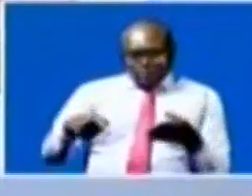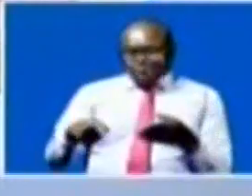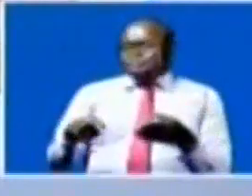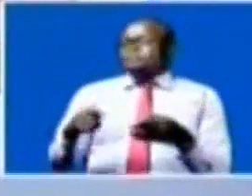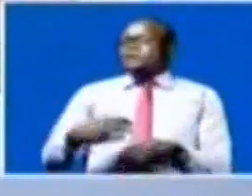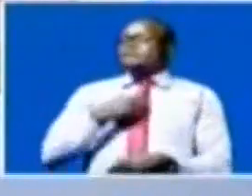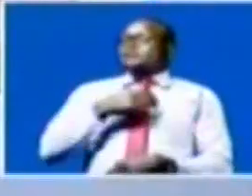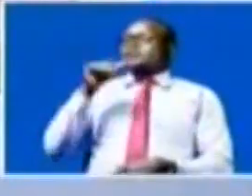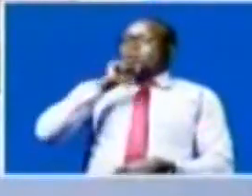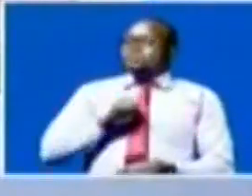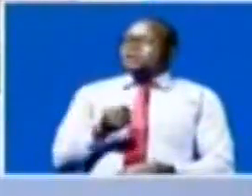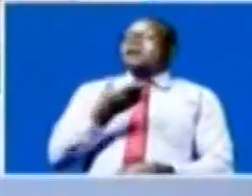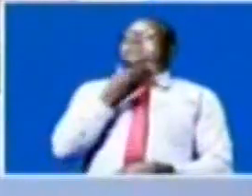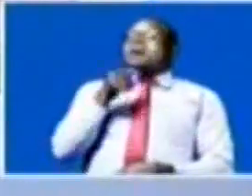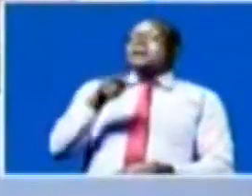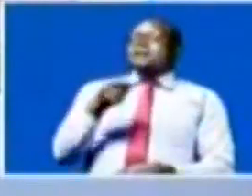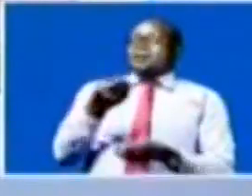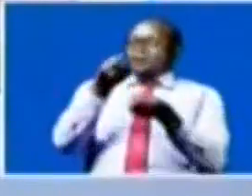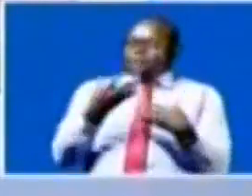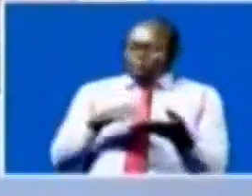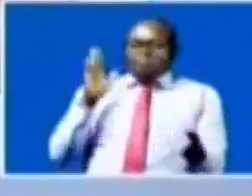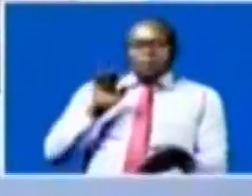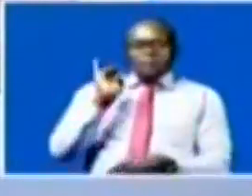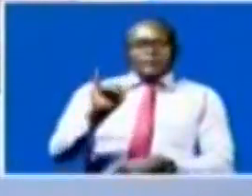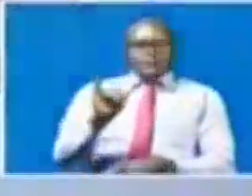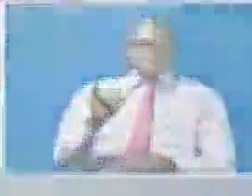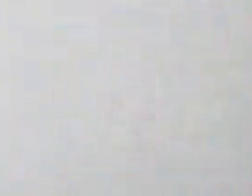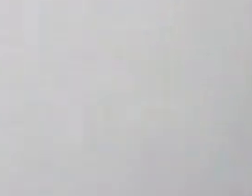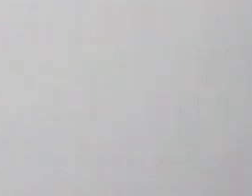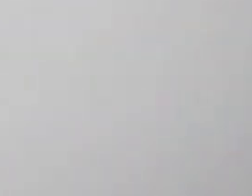Keitani visited Mzee Paul and tells us more on that.